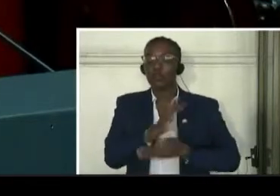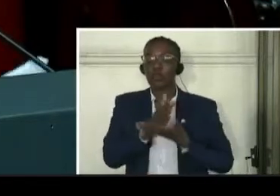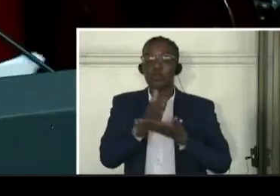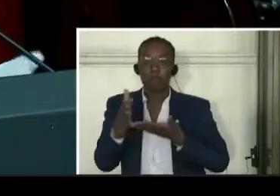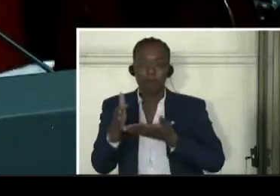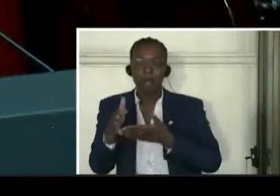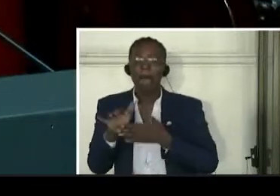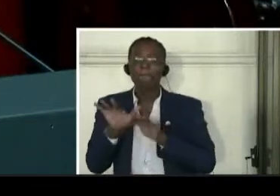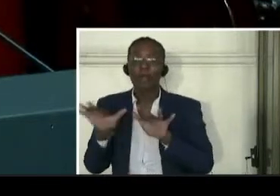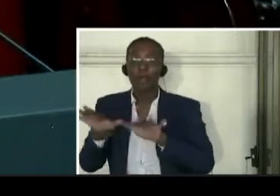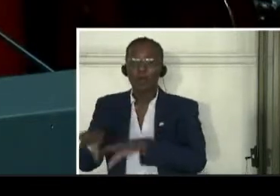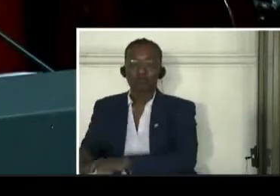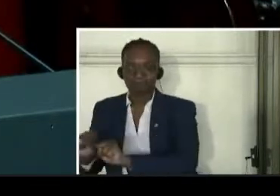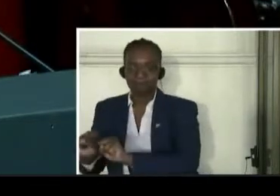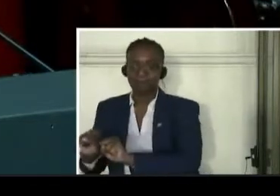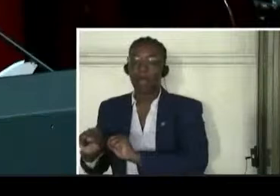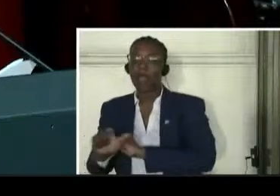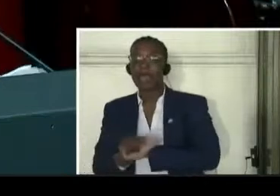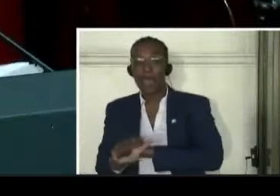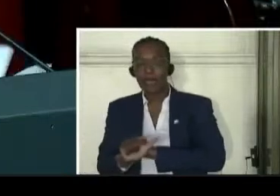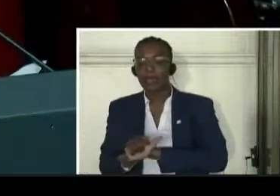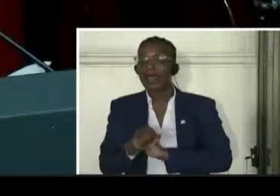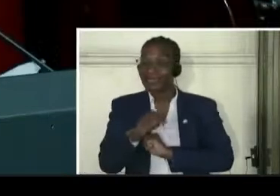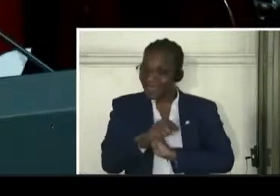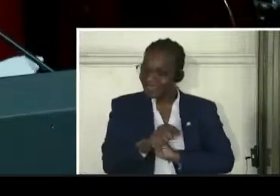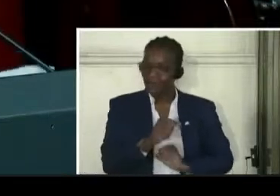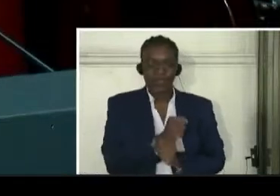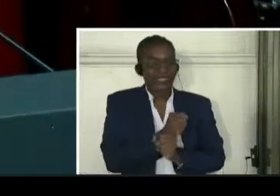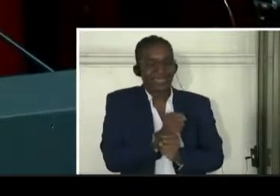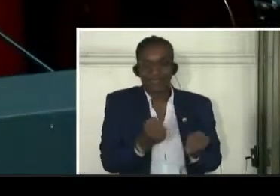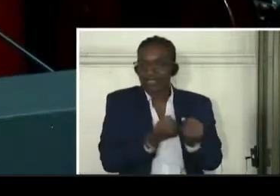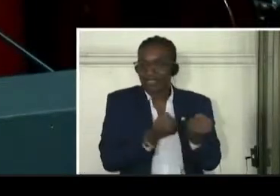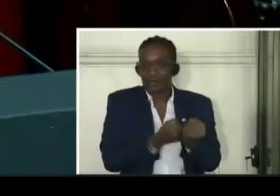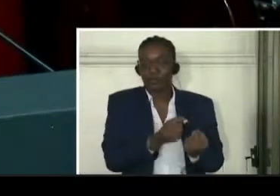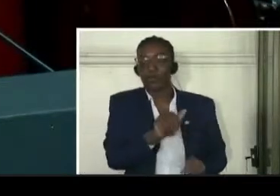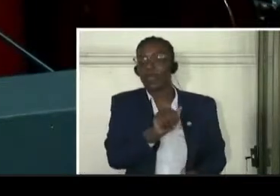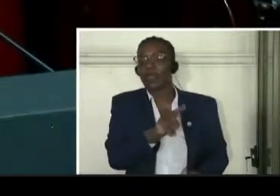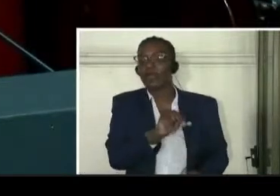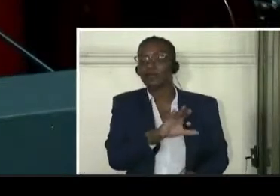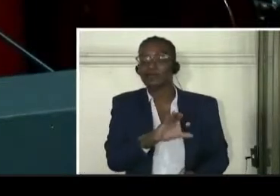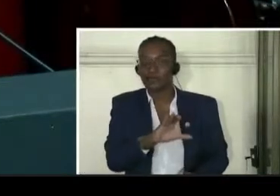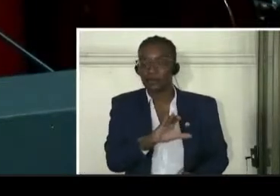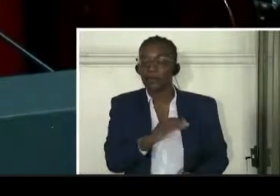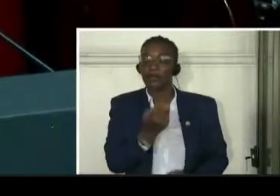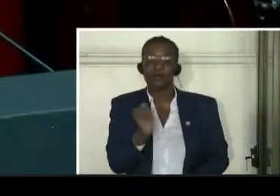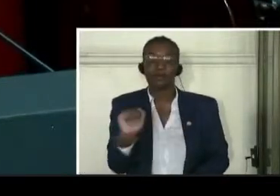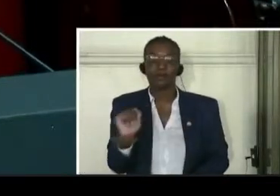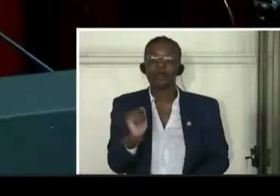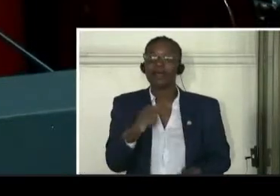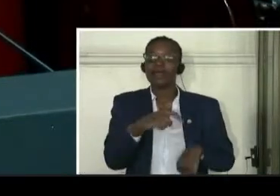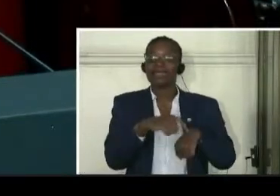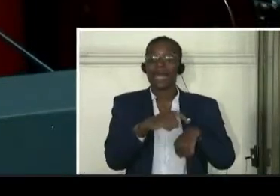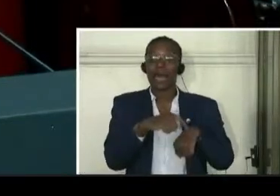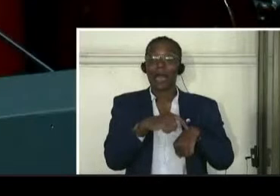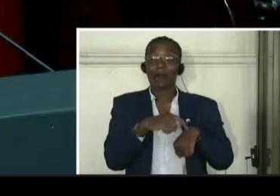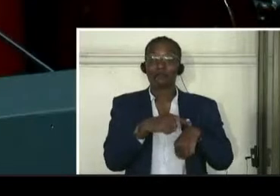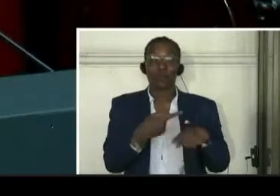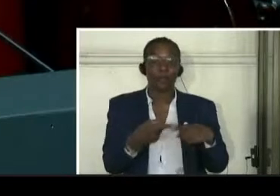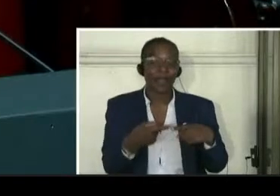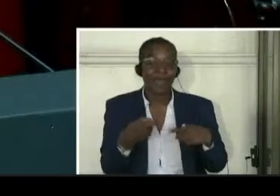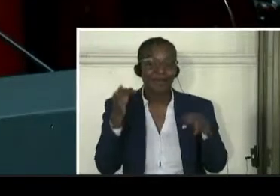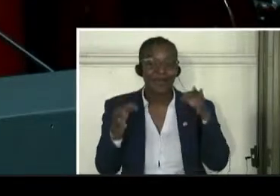invasions. This motion was sadly not supported by the ANC. The time to play politics